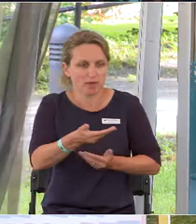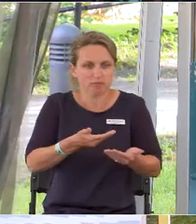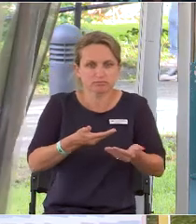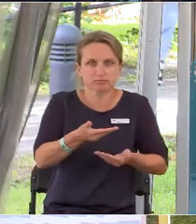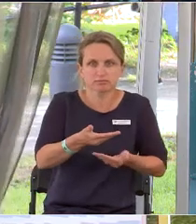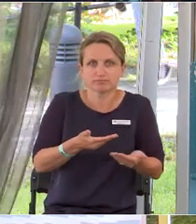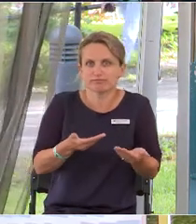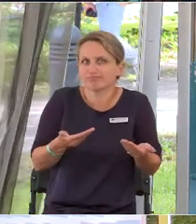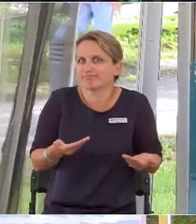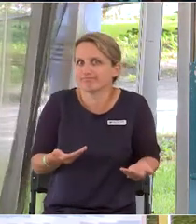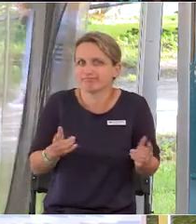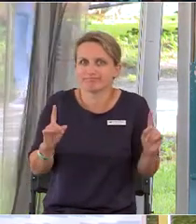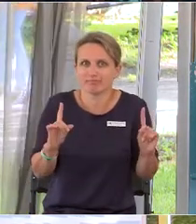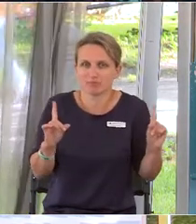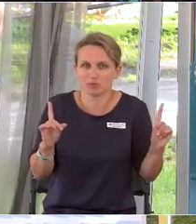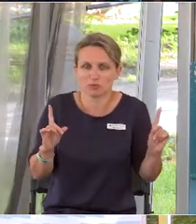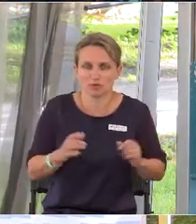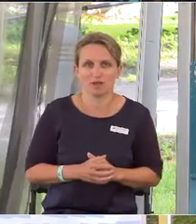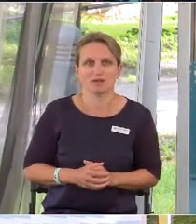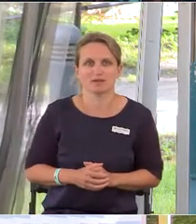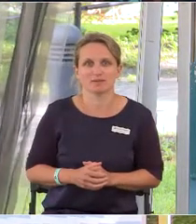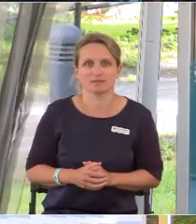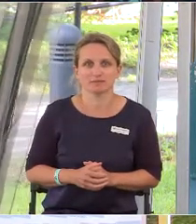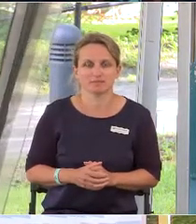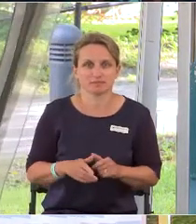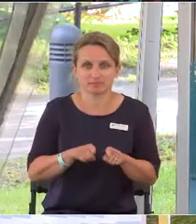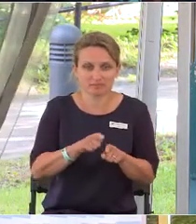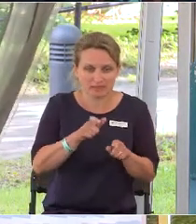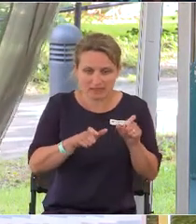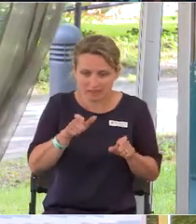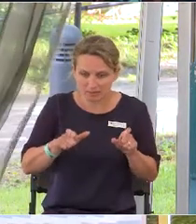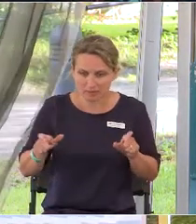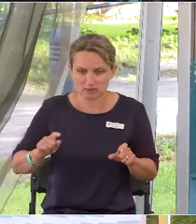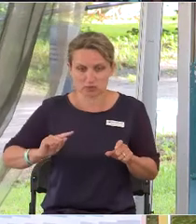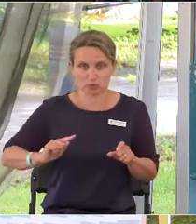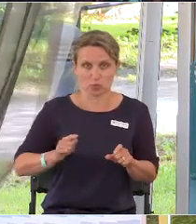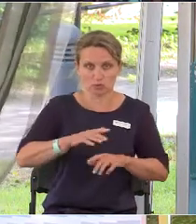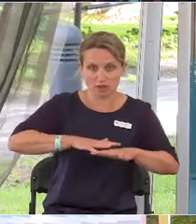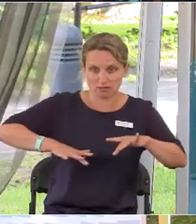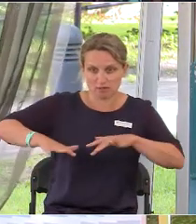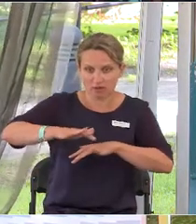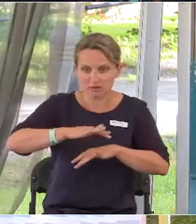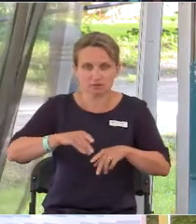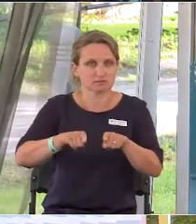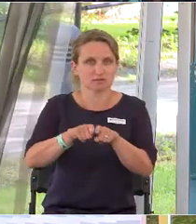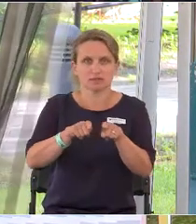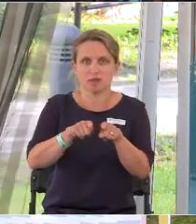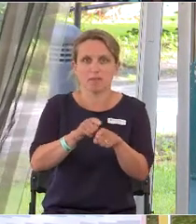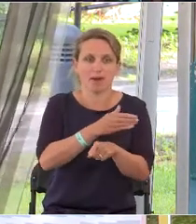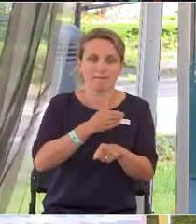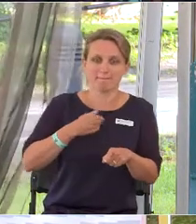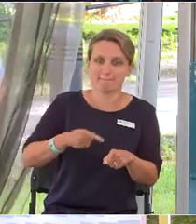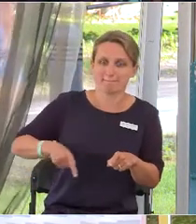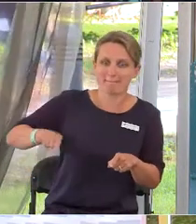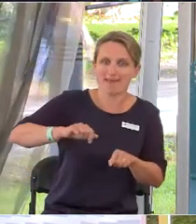we, and that applies to ourselves as people on a social level. It applies to us as